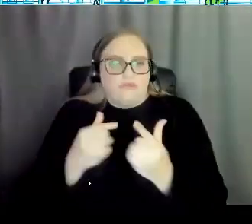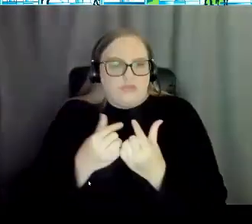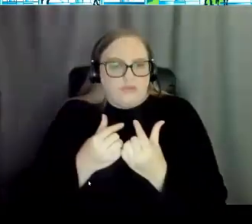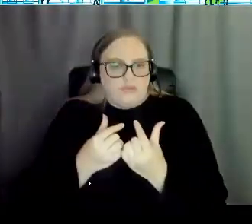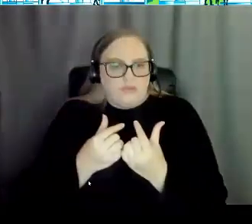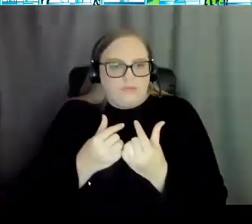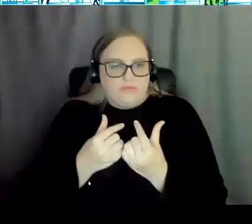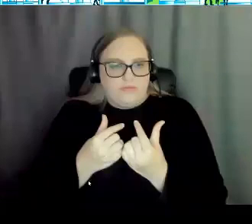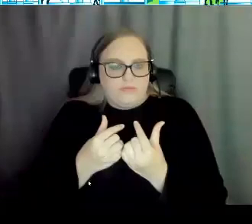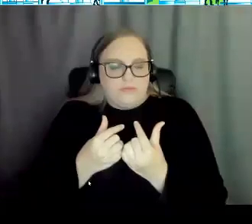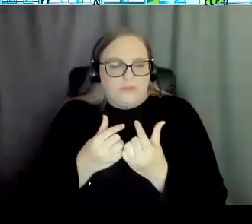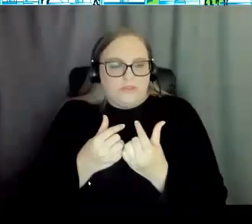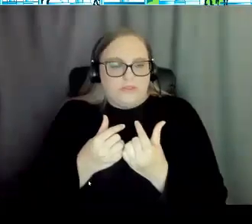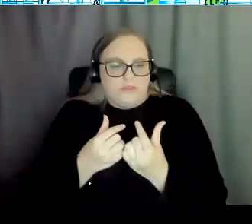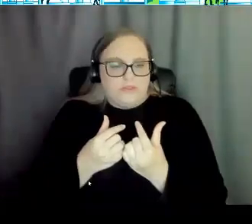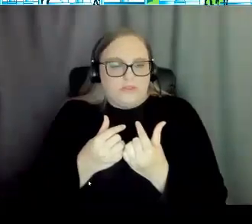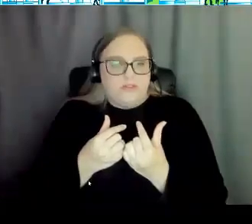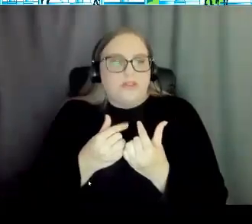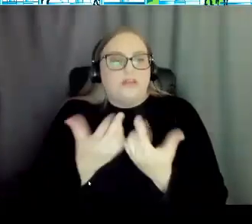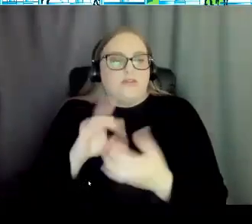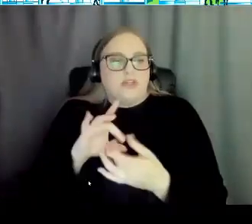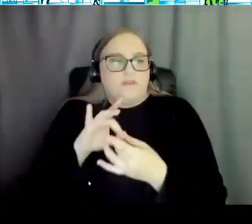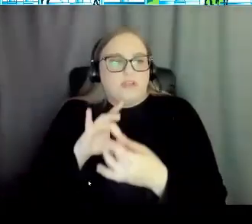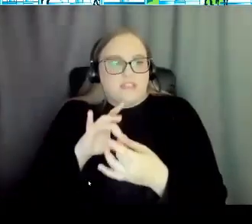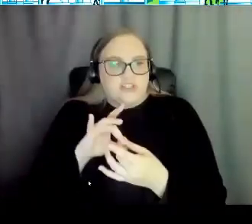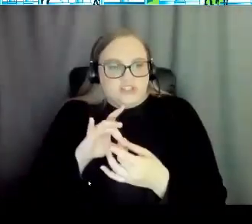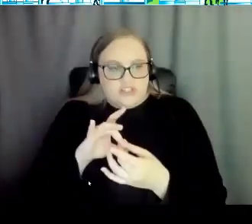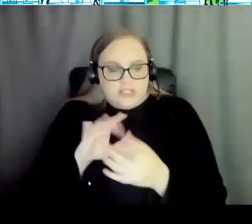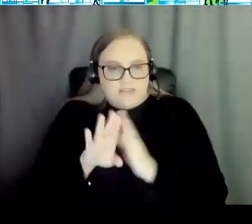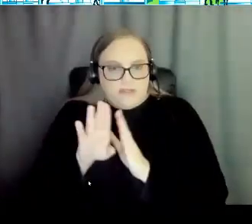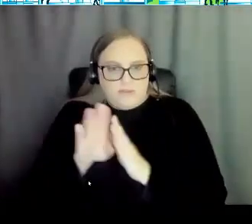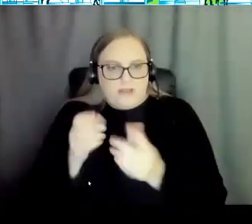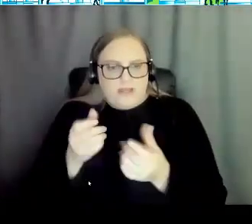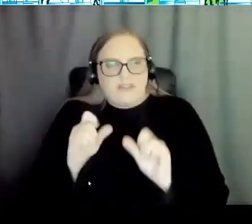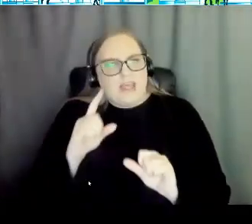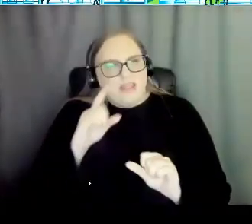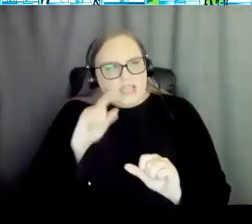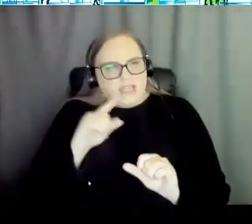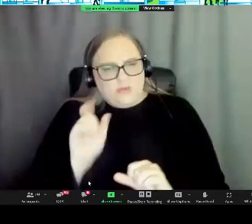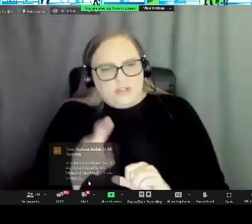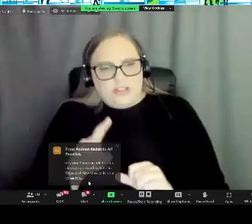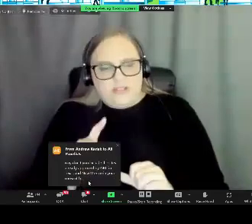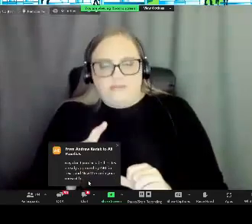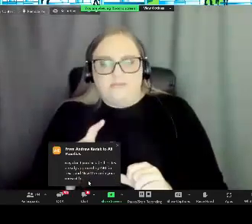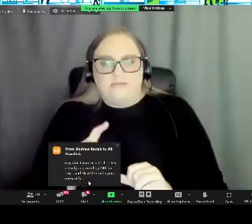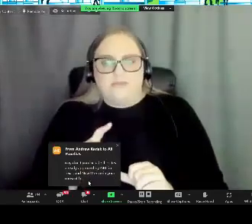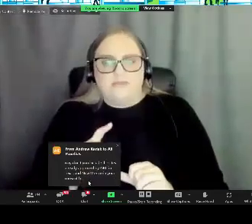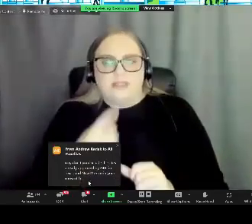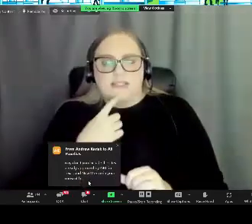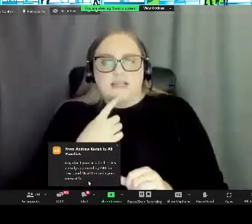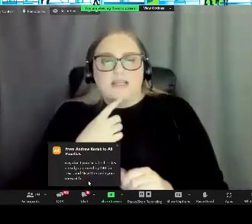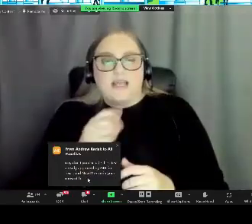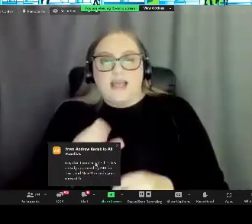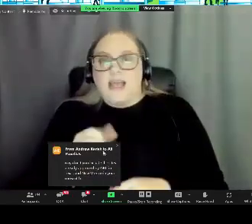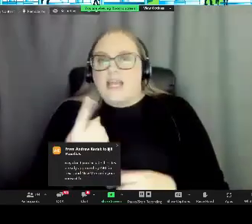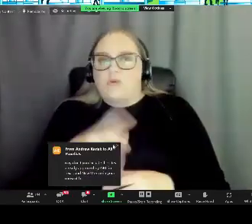in their relationship development efforts? Okay, so this question, I believe, is asking, are there any folks who are part of this consortia